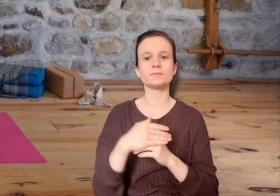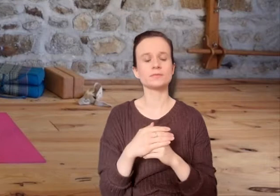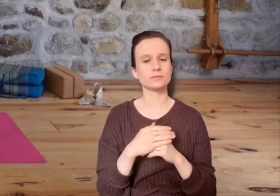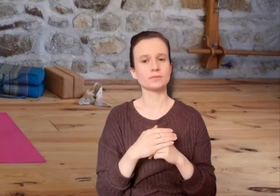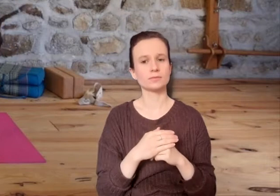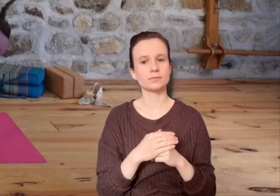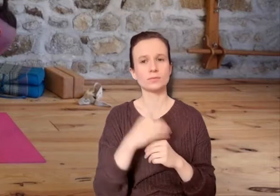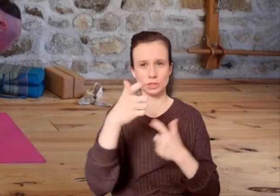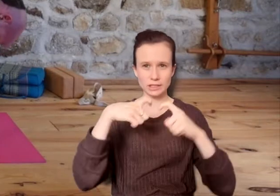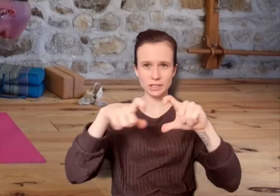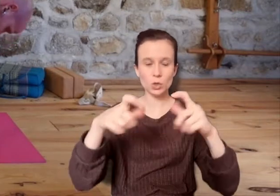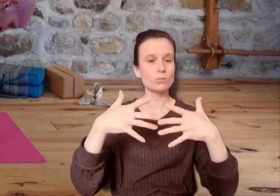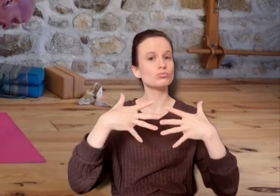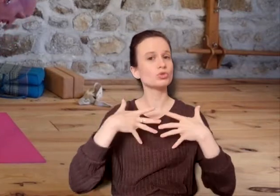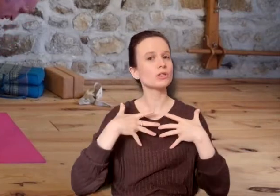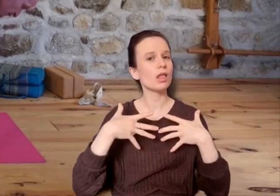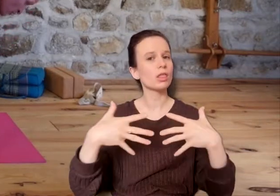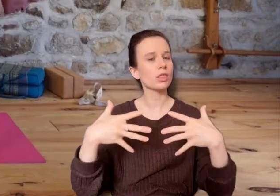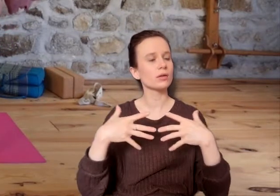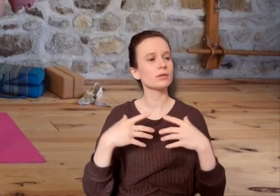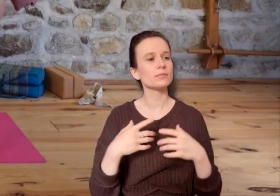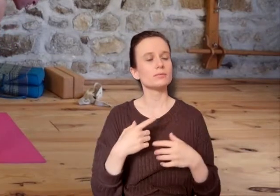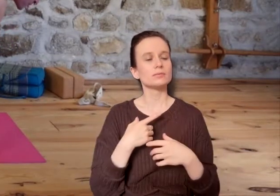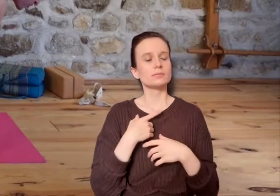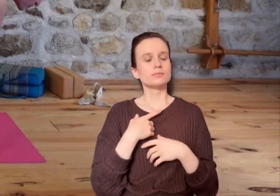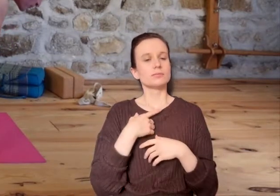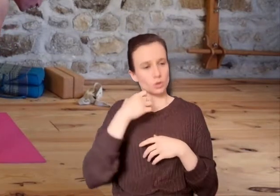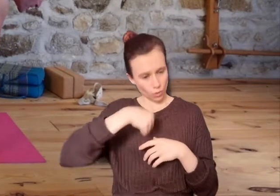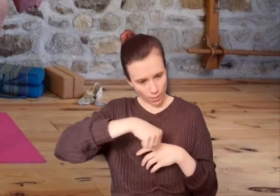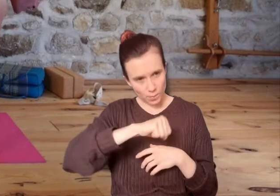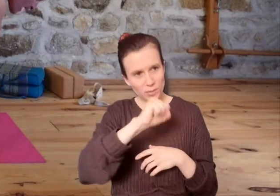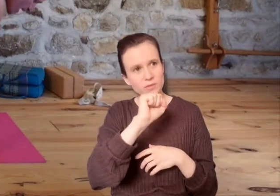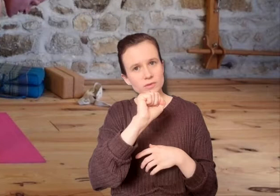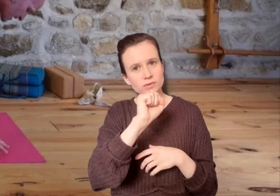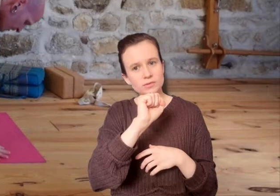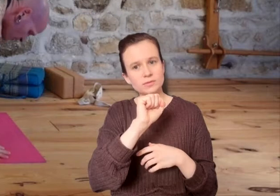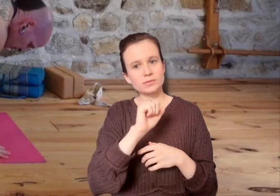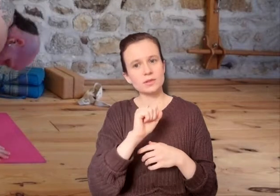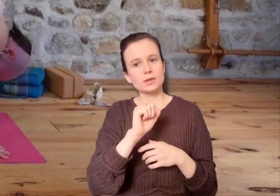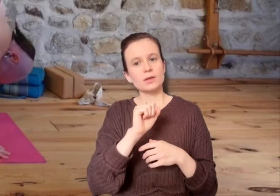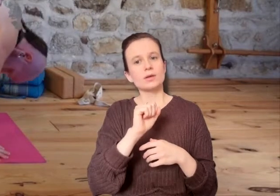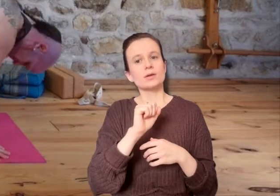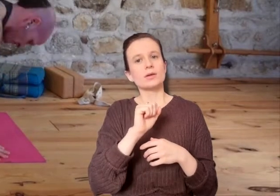Continue the breath. Inhale, looking forward, continuing the movement. Exhale.